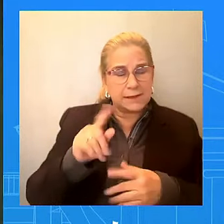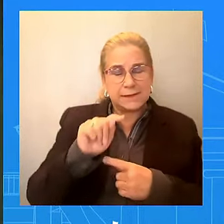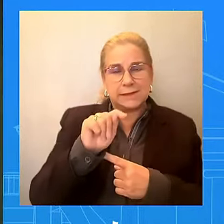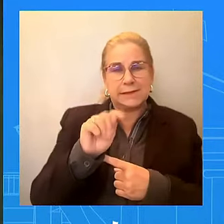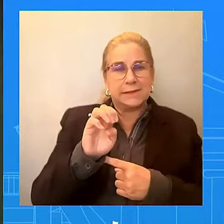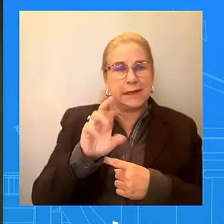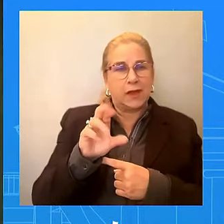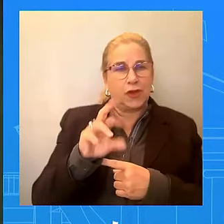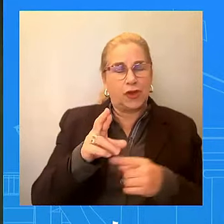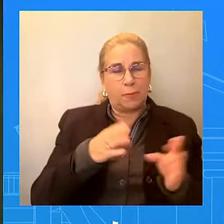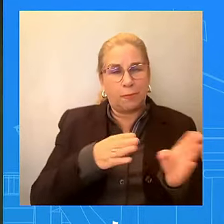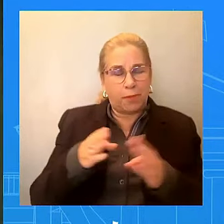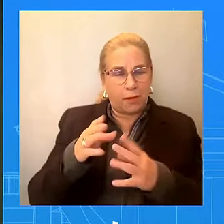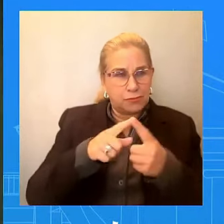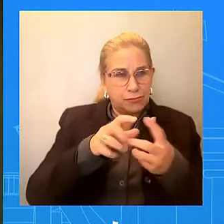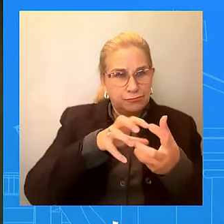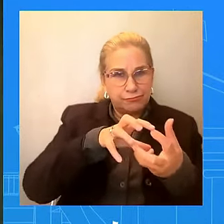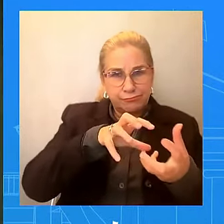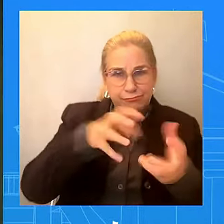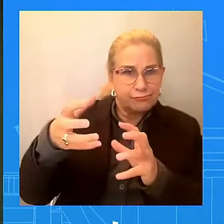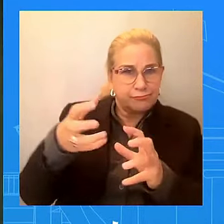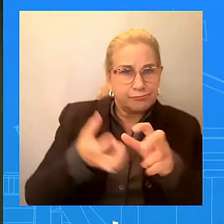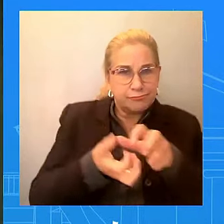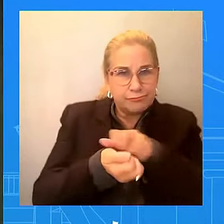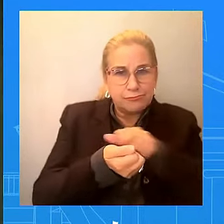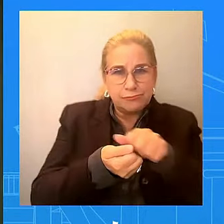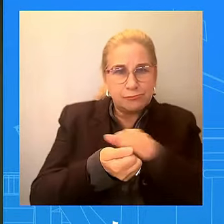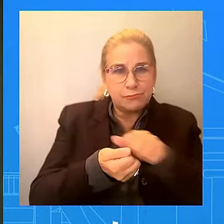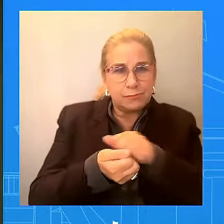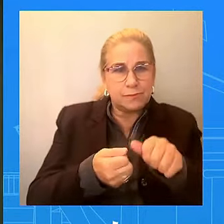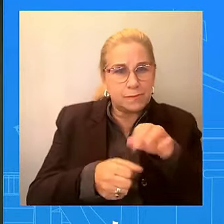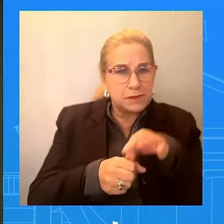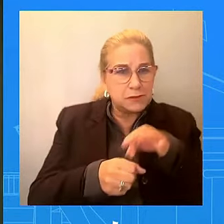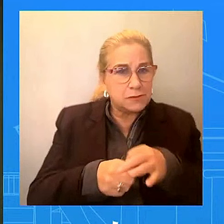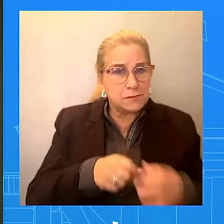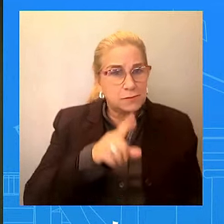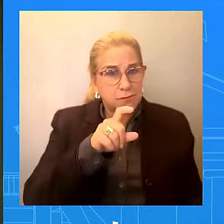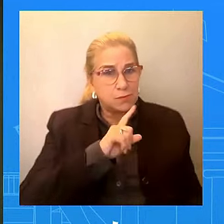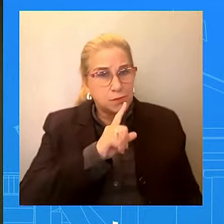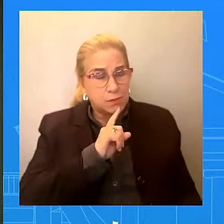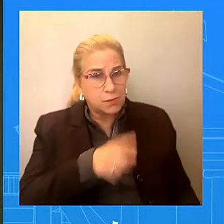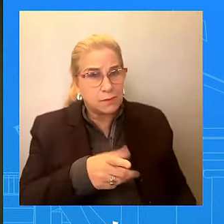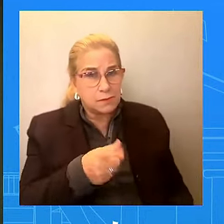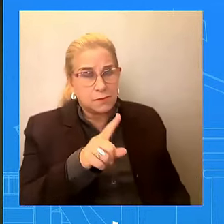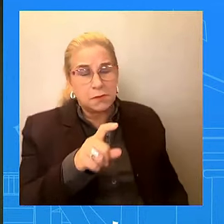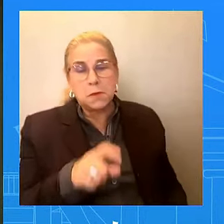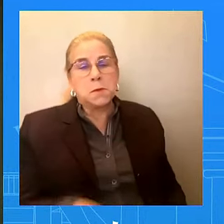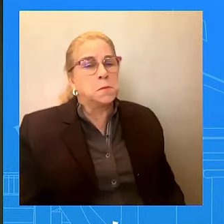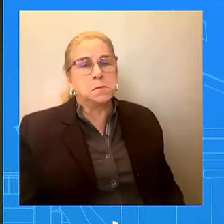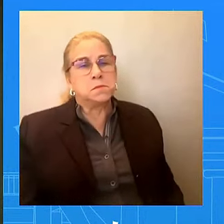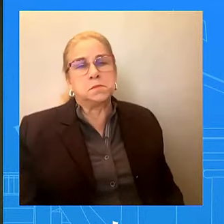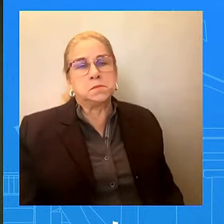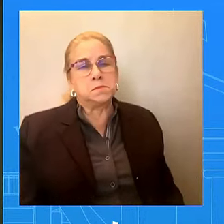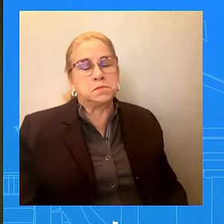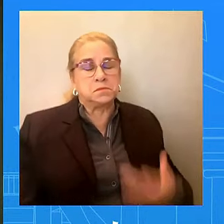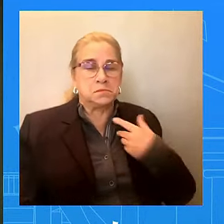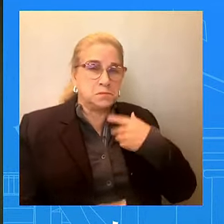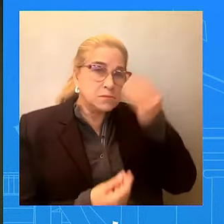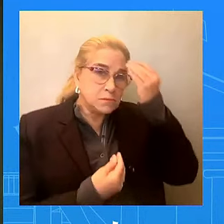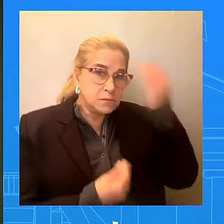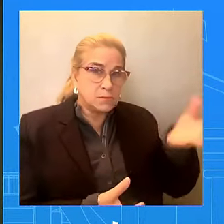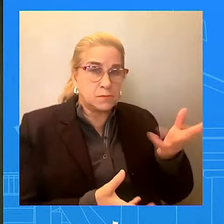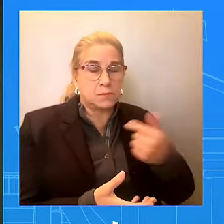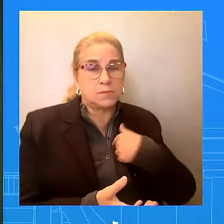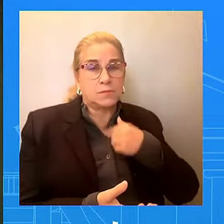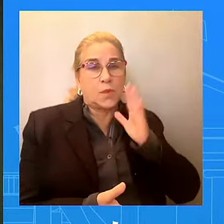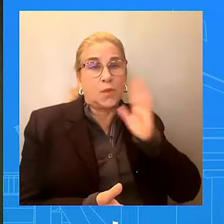Jackie, that's not what I said. What I said is I'd be pleased to discuss this issue at a different time, but I am